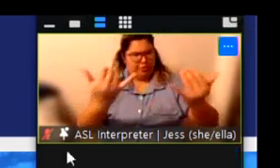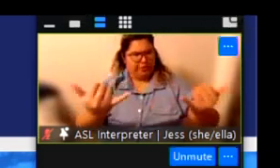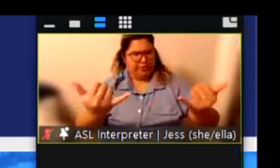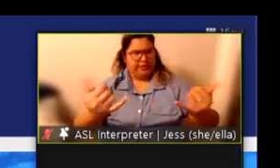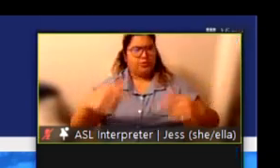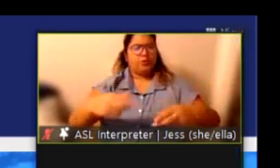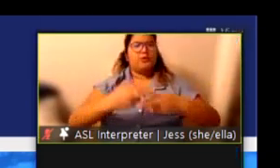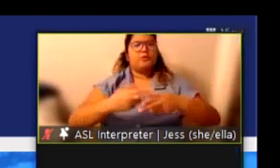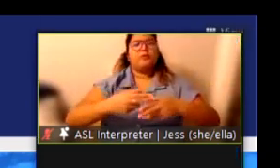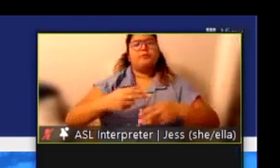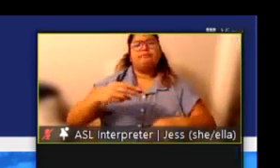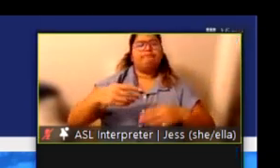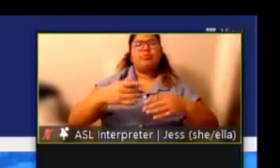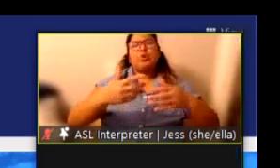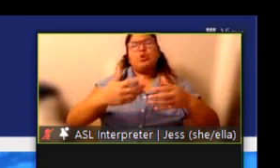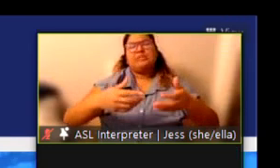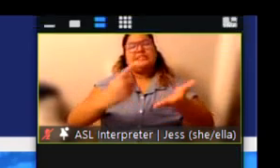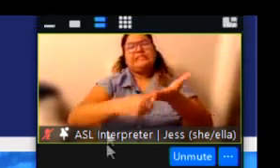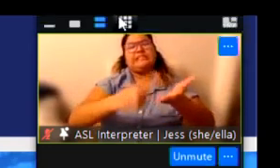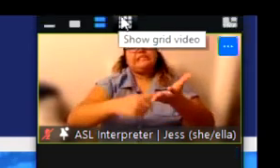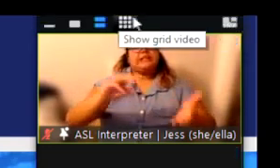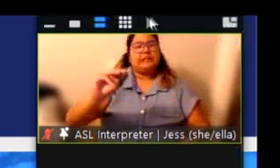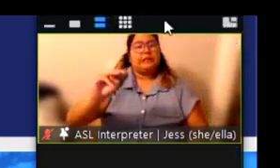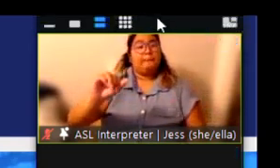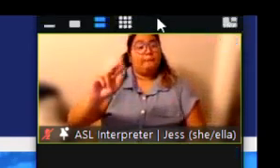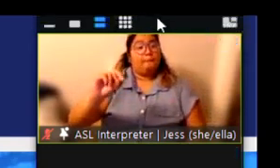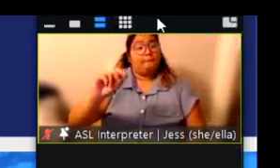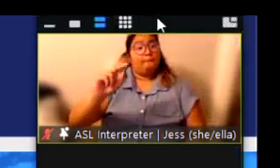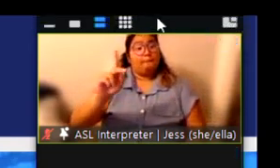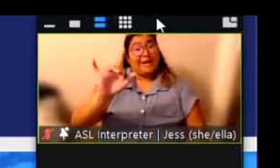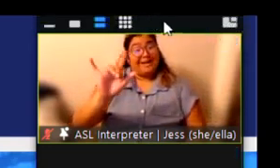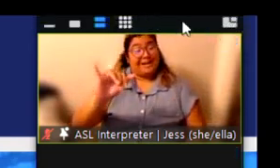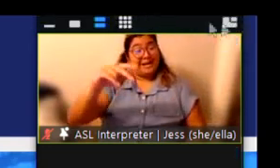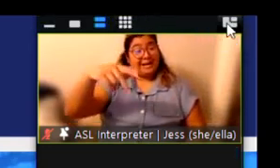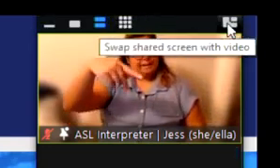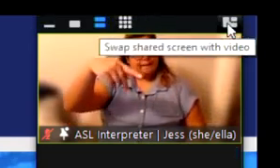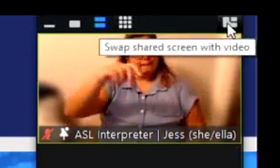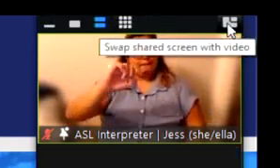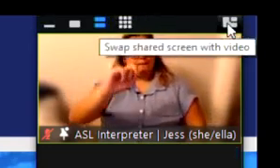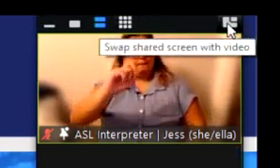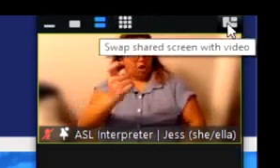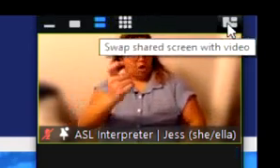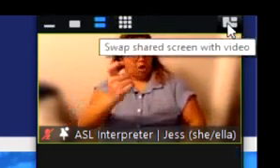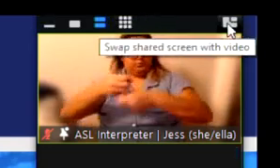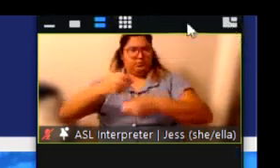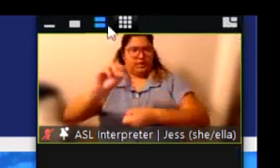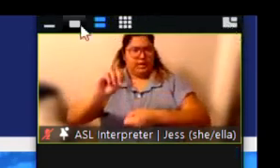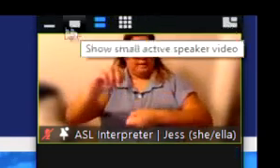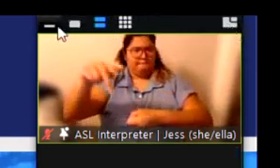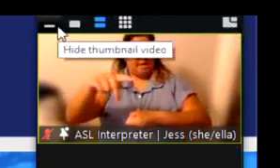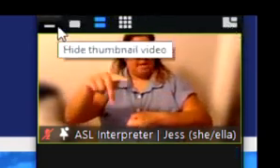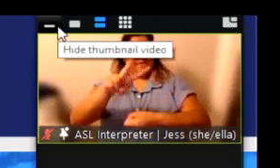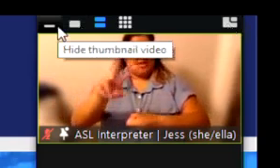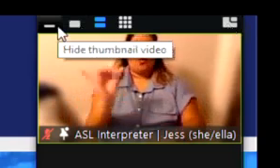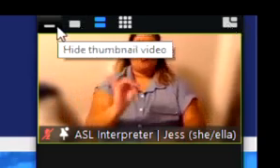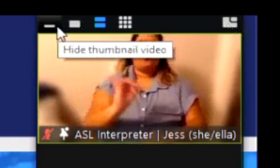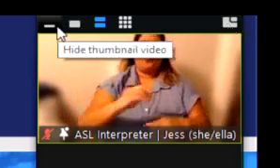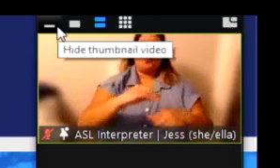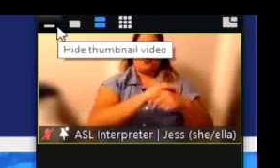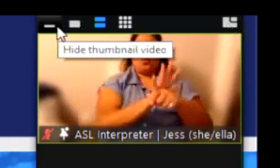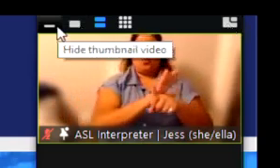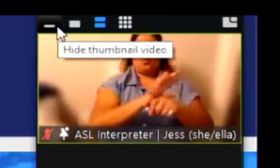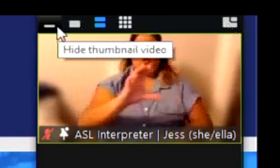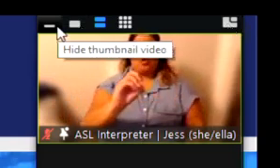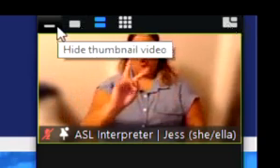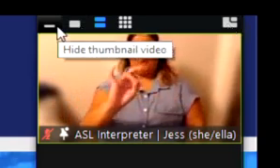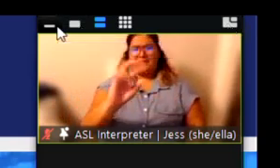monkeypox, MPV, and COVID-19 briefing here. We do have a few guests and just a few reminders before we get started. We have a couple of